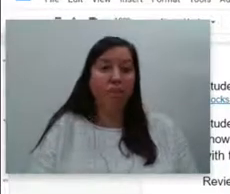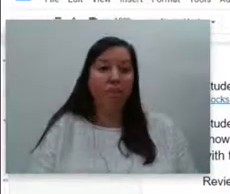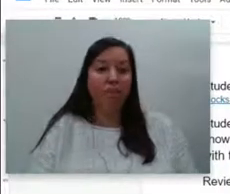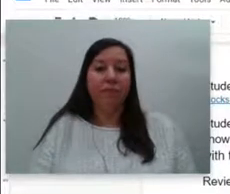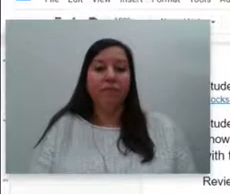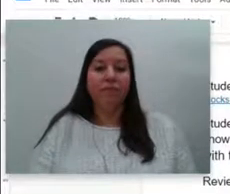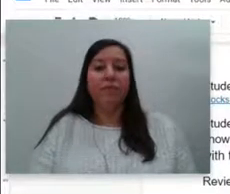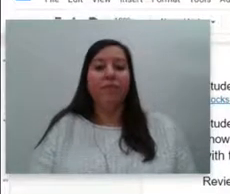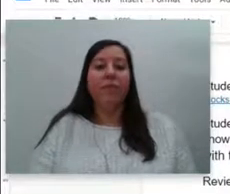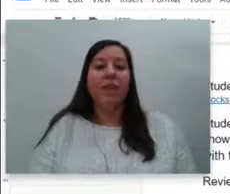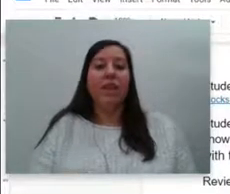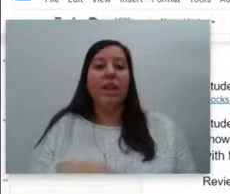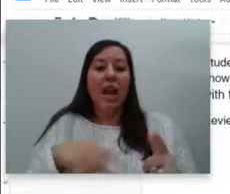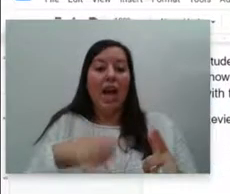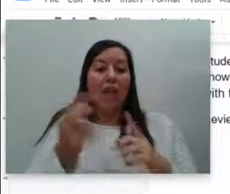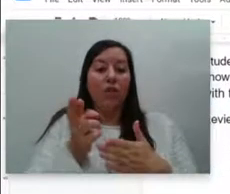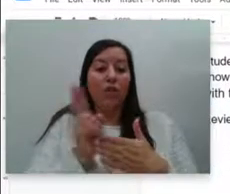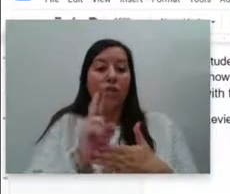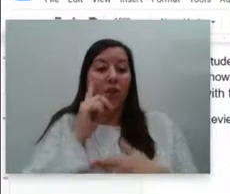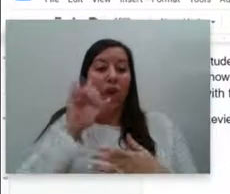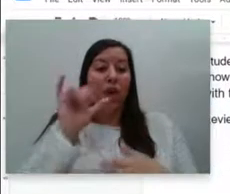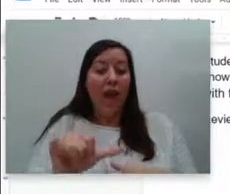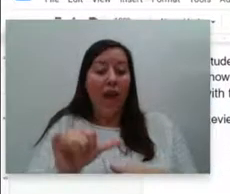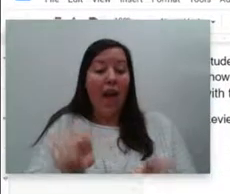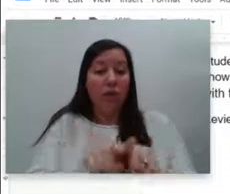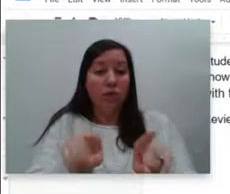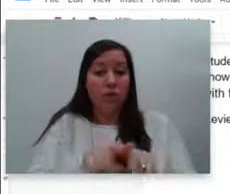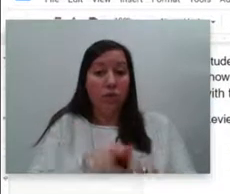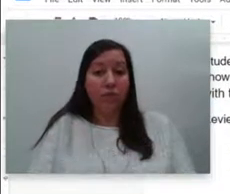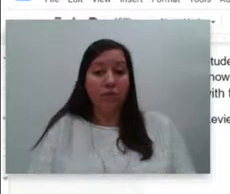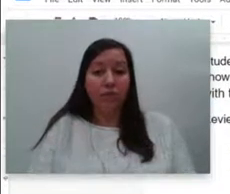And there is a review for that as well.